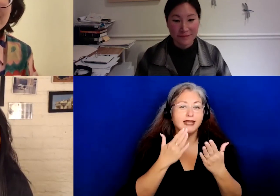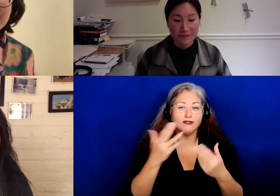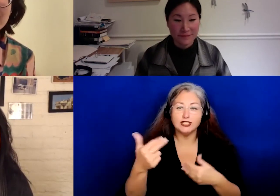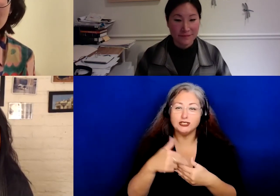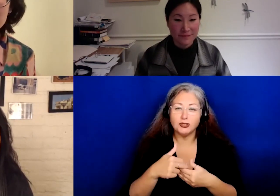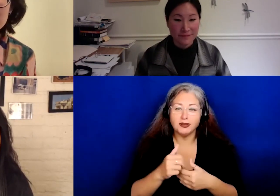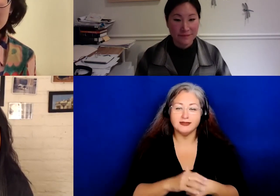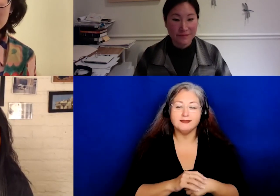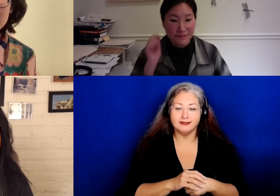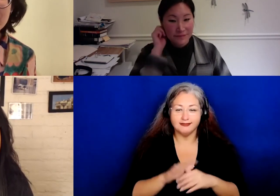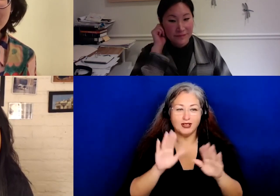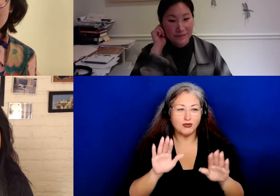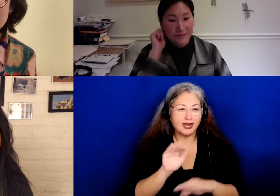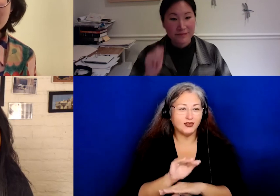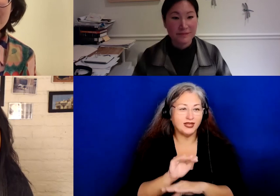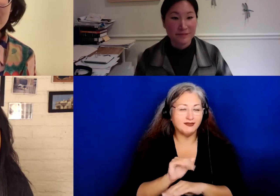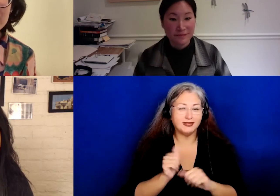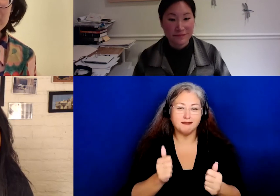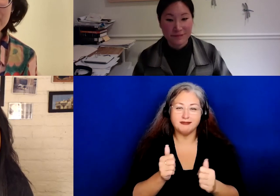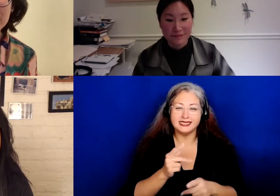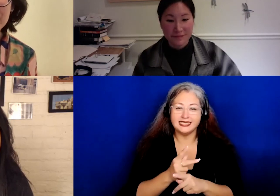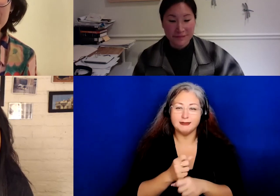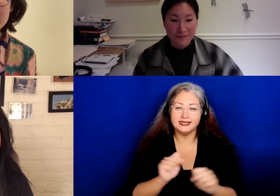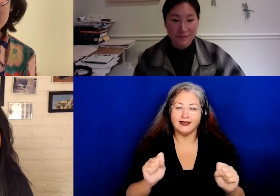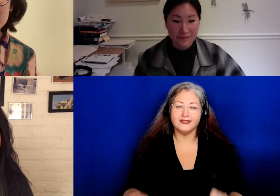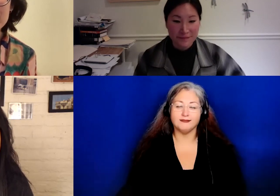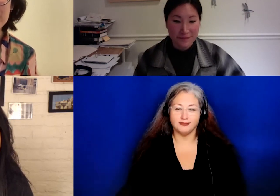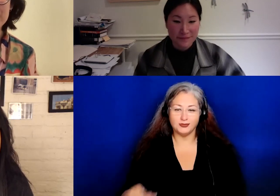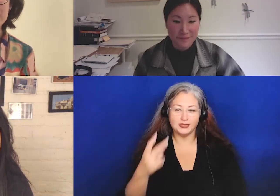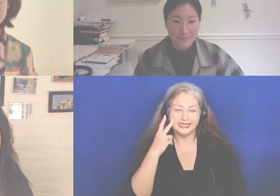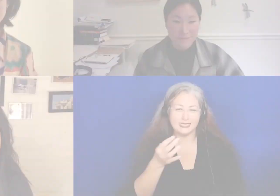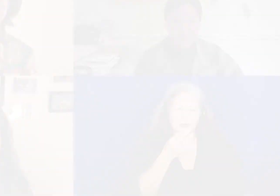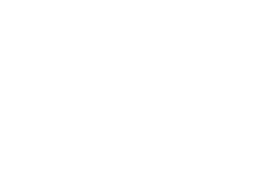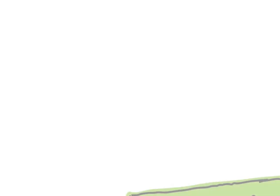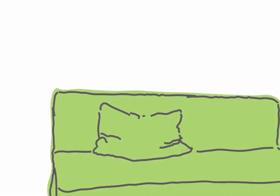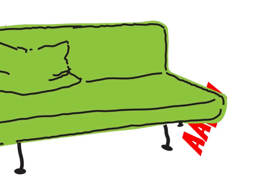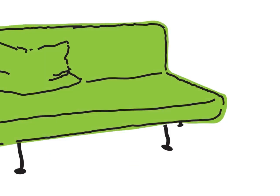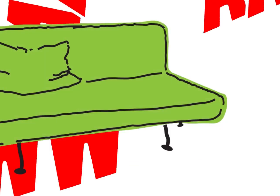joining us. Have a wonderful evening. Stay safe, everybody. We will see you soon.